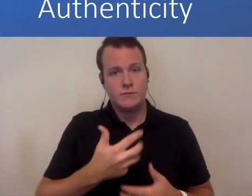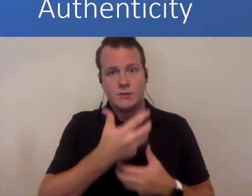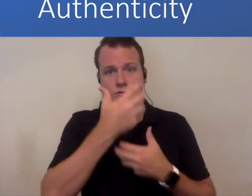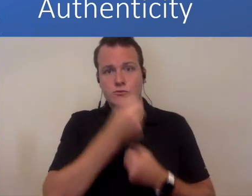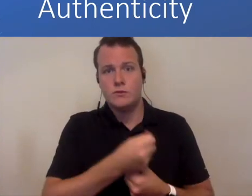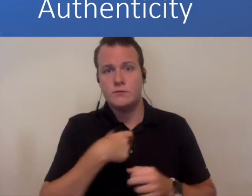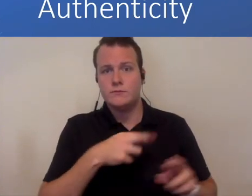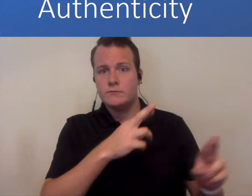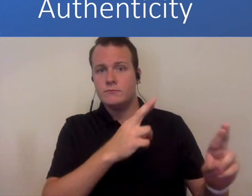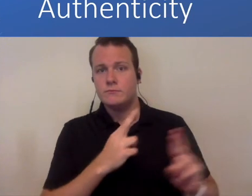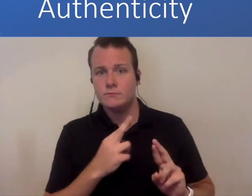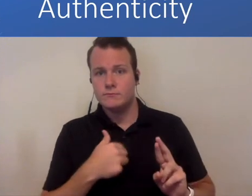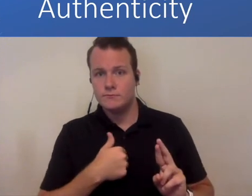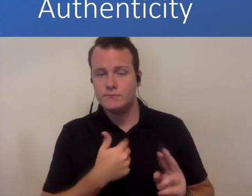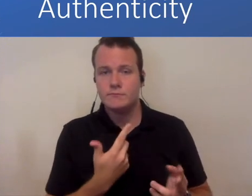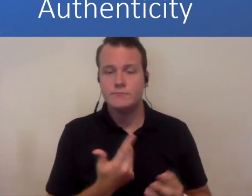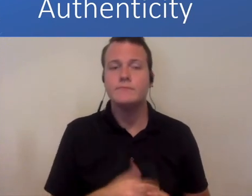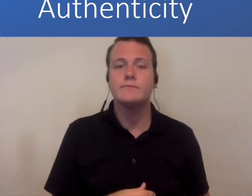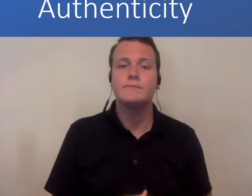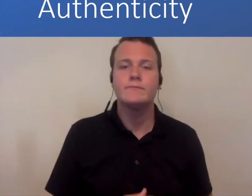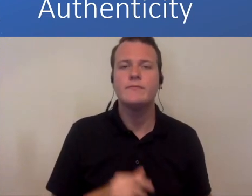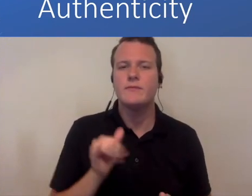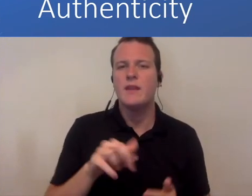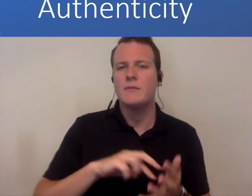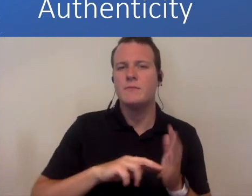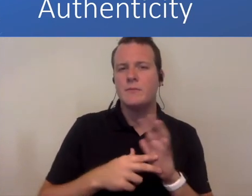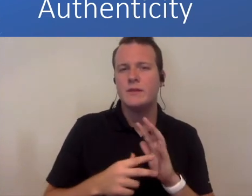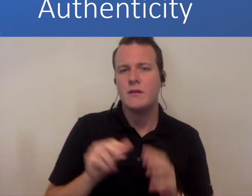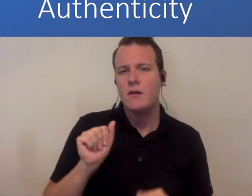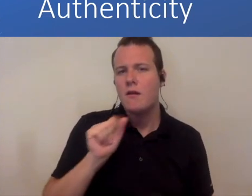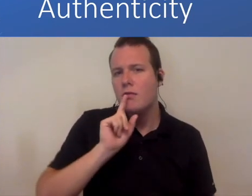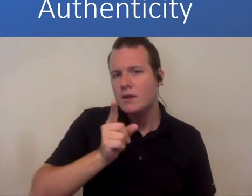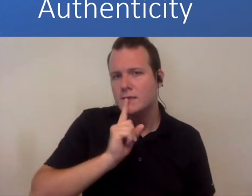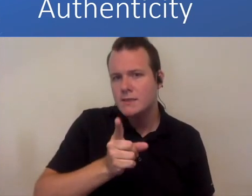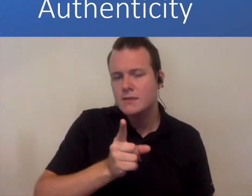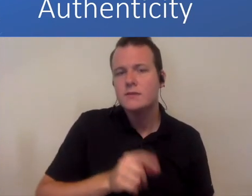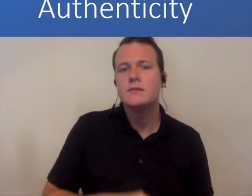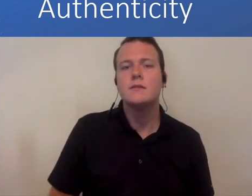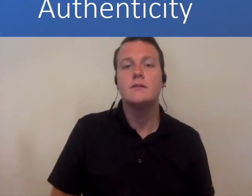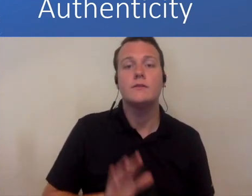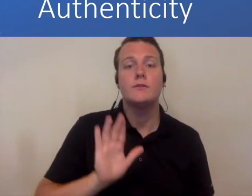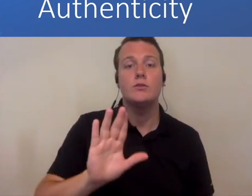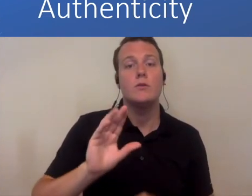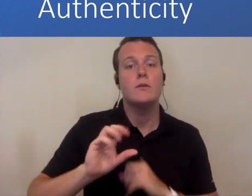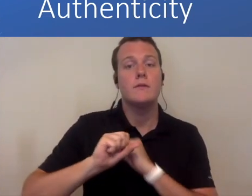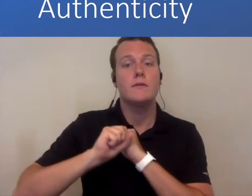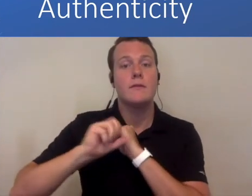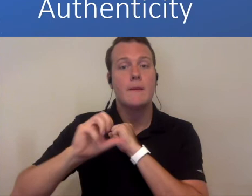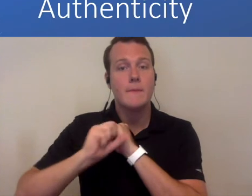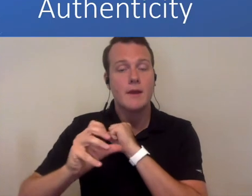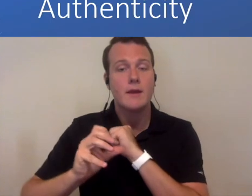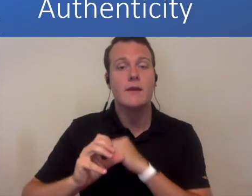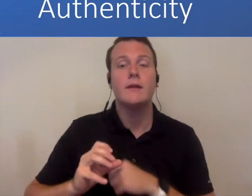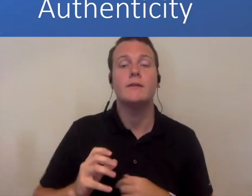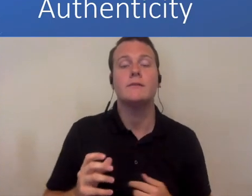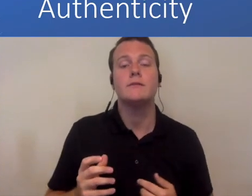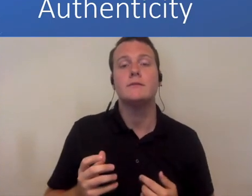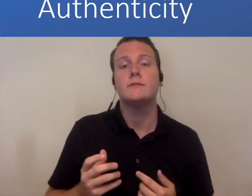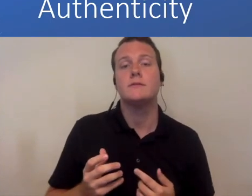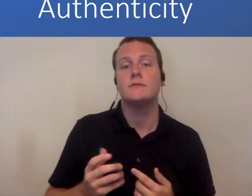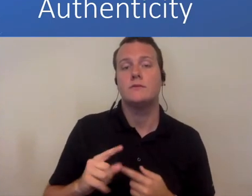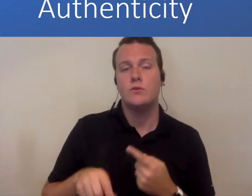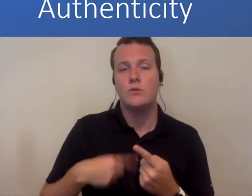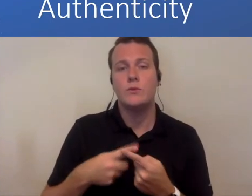and respect. And so that's what being authentic means. In your campaigns, in your dealing